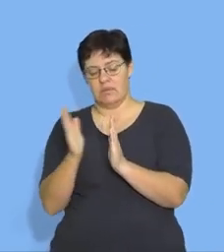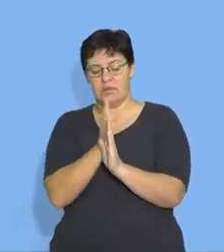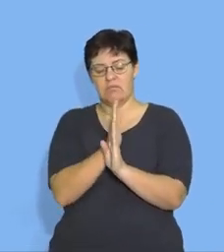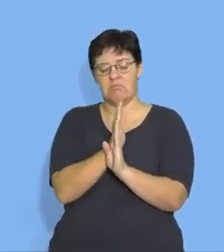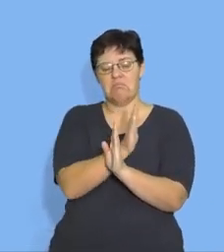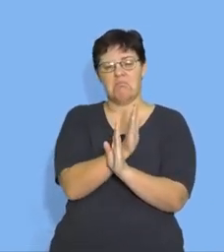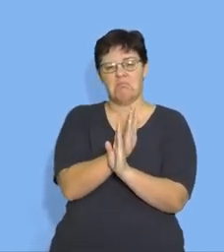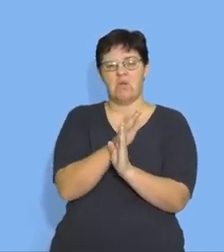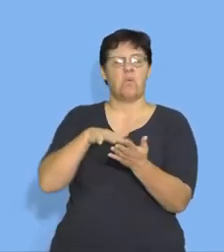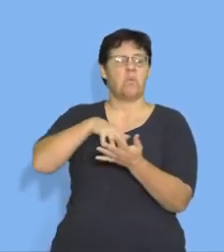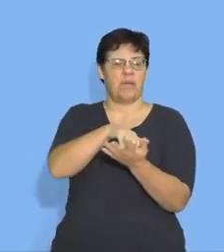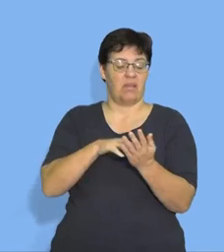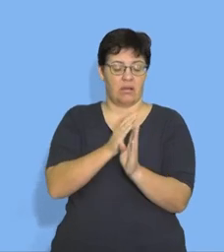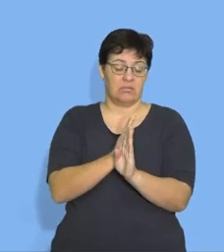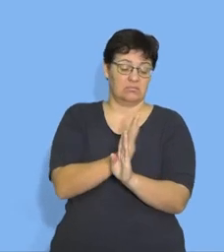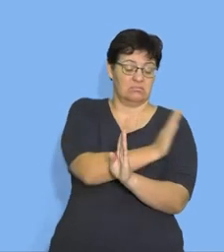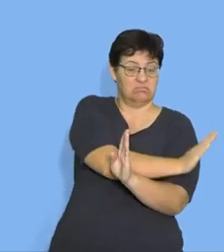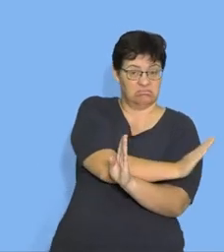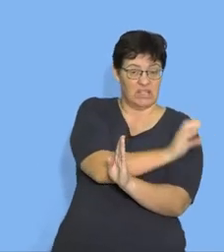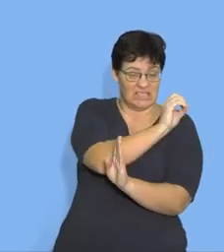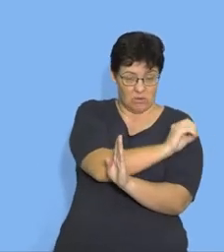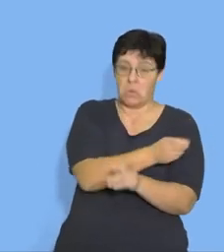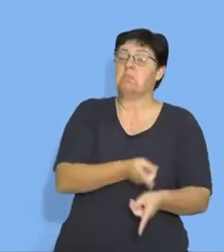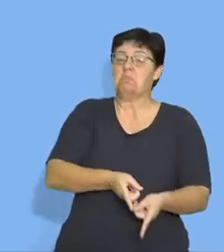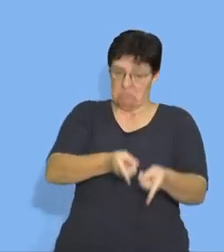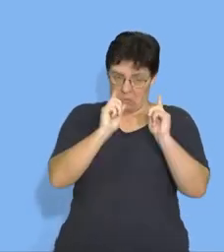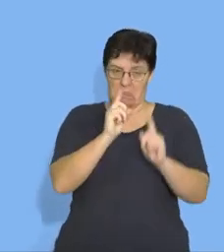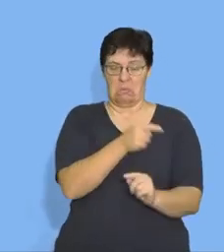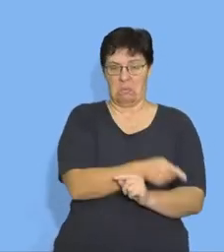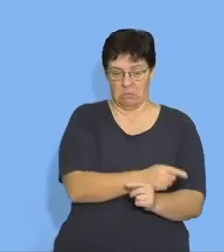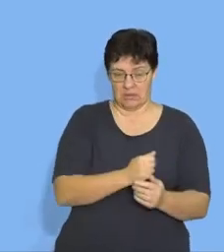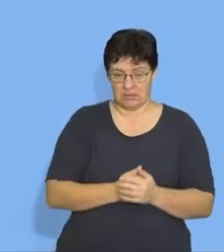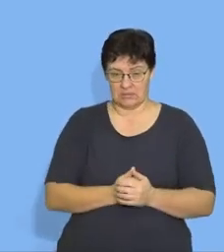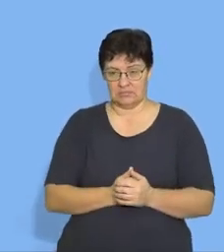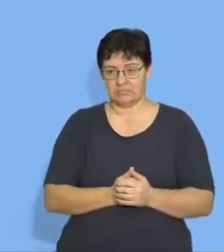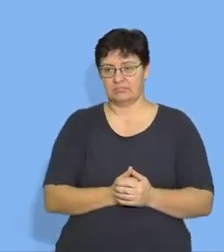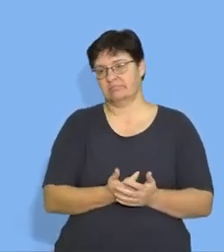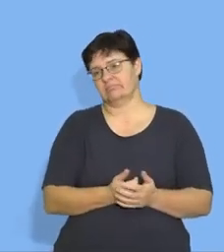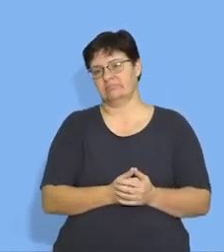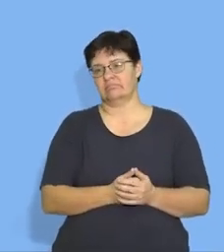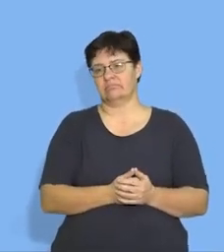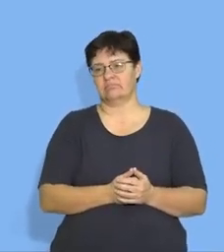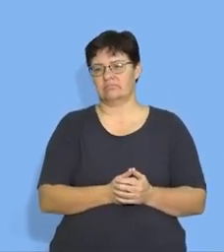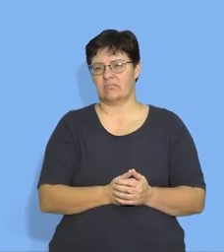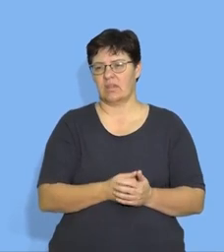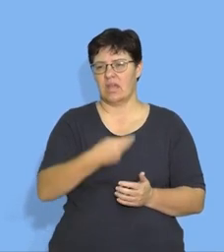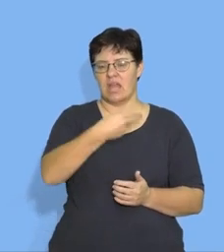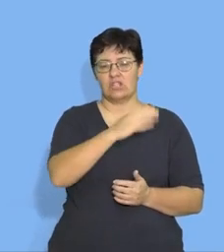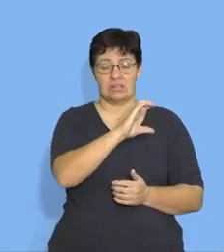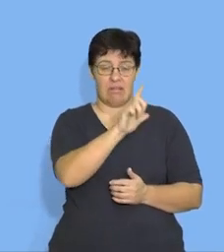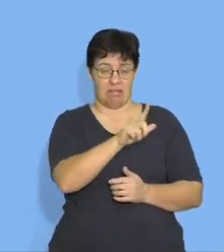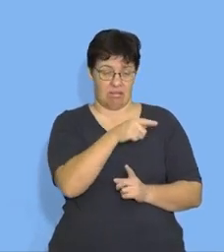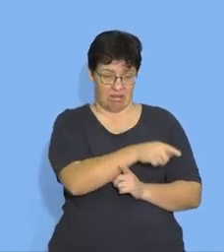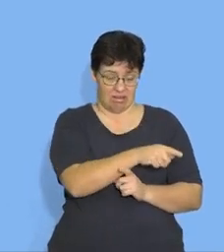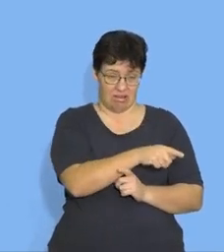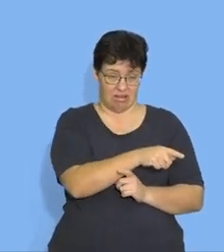acids, while those are closer to 0, say for argument's sake, a hydrochloric acid of concentration